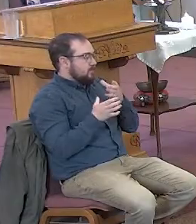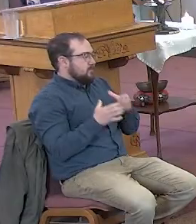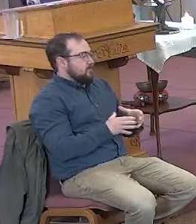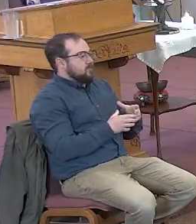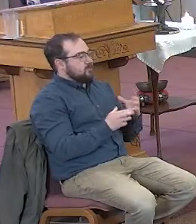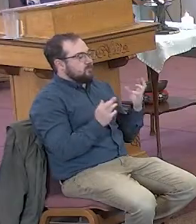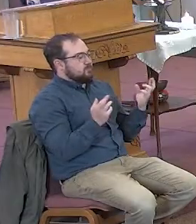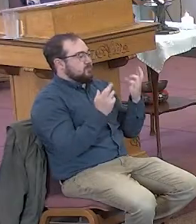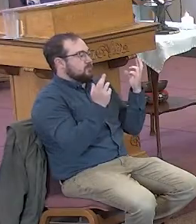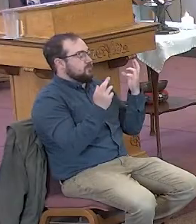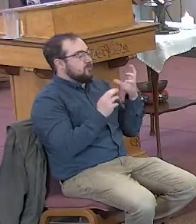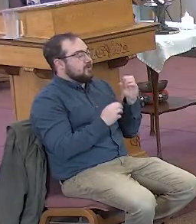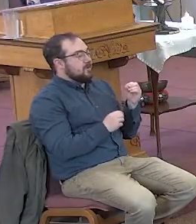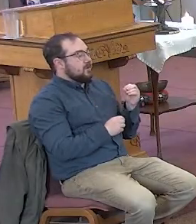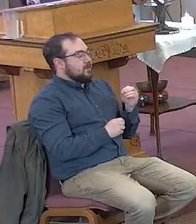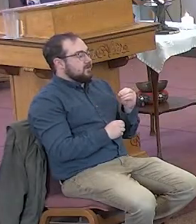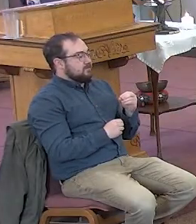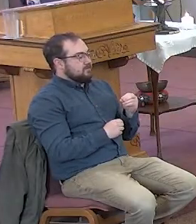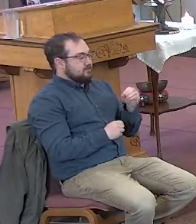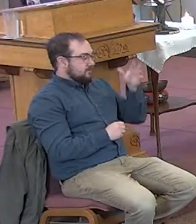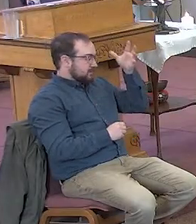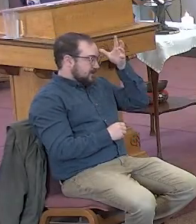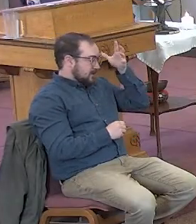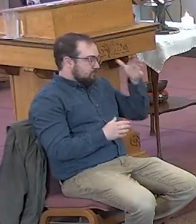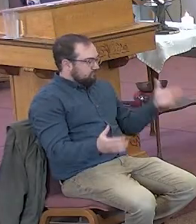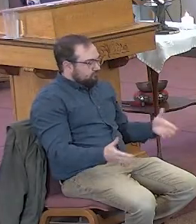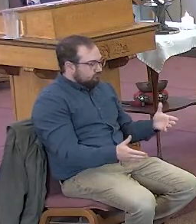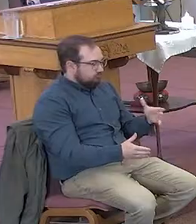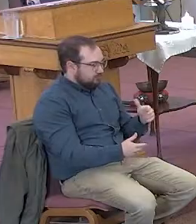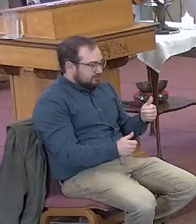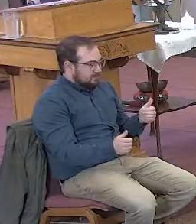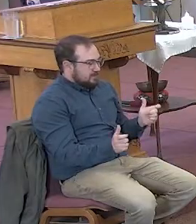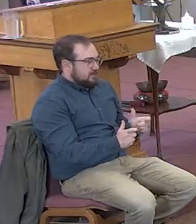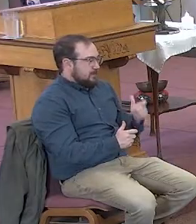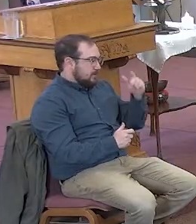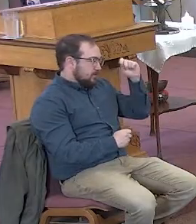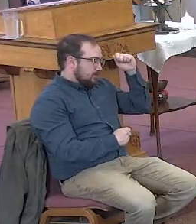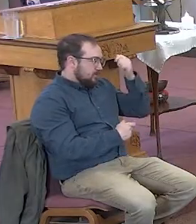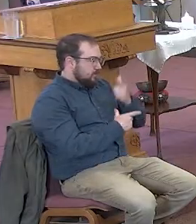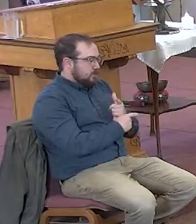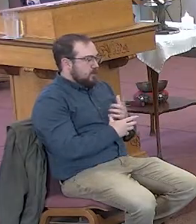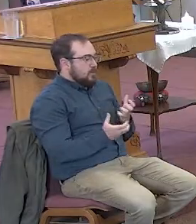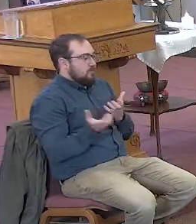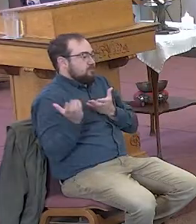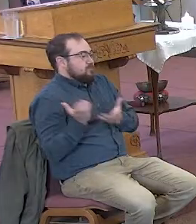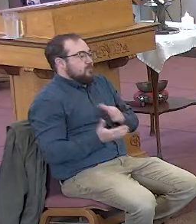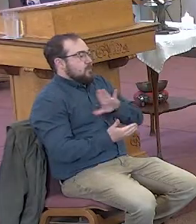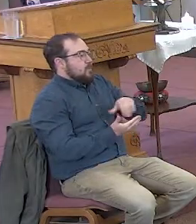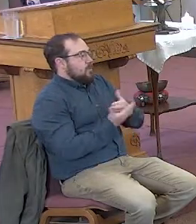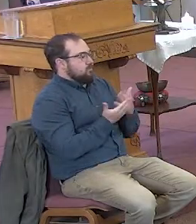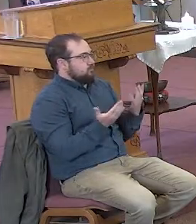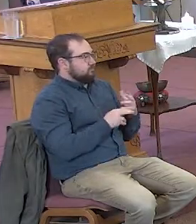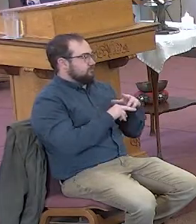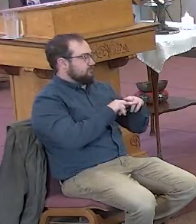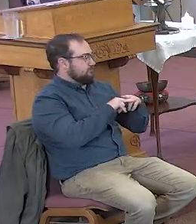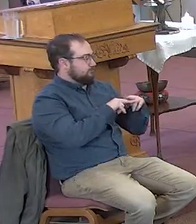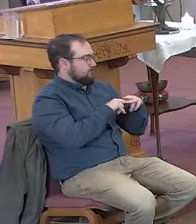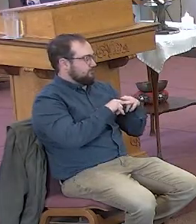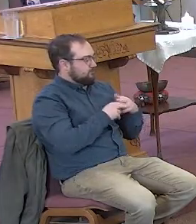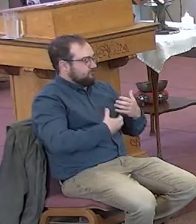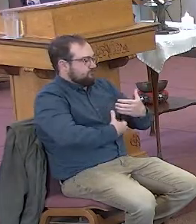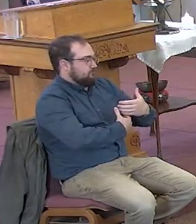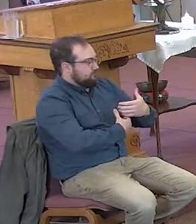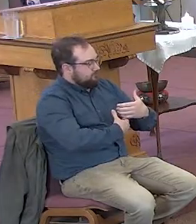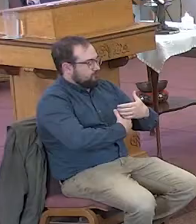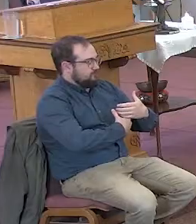and Dad was wrangling her little brother who just wanted to bring all of his trains. The little girl was